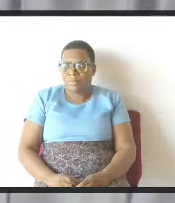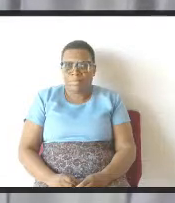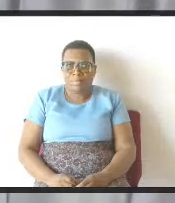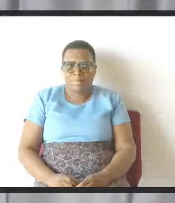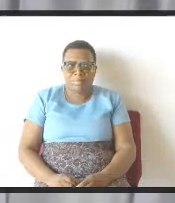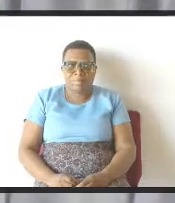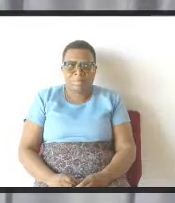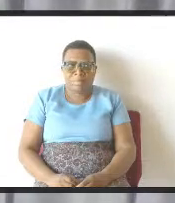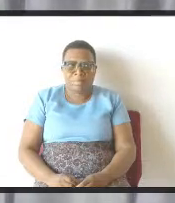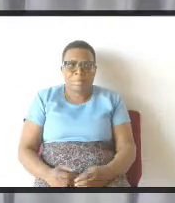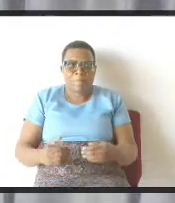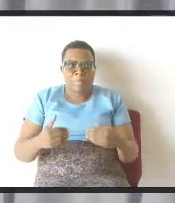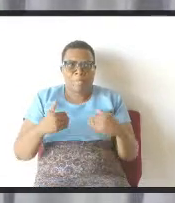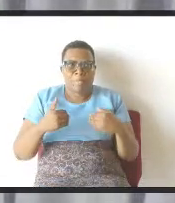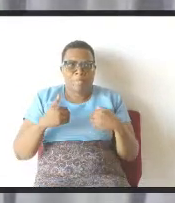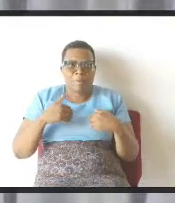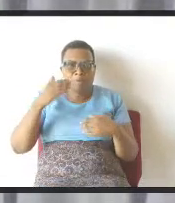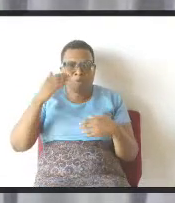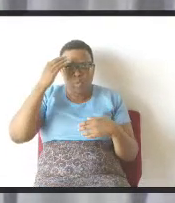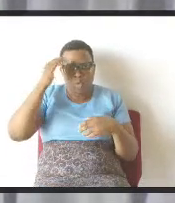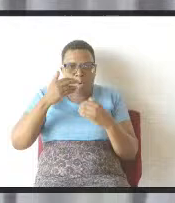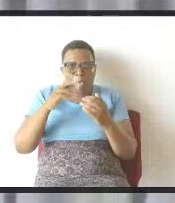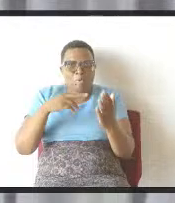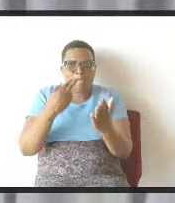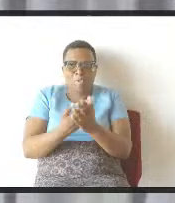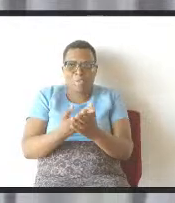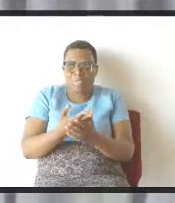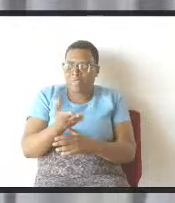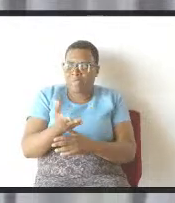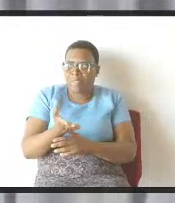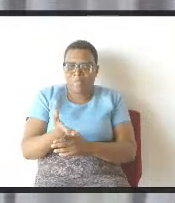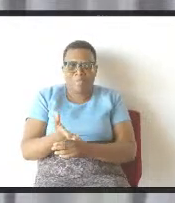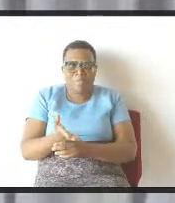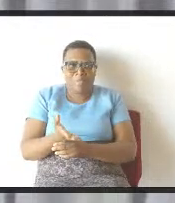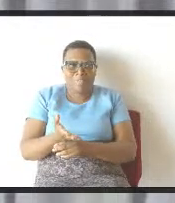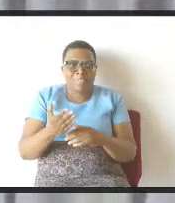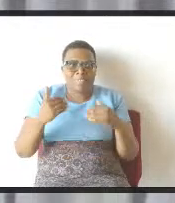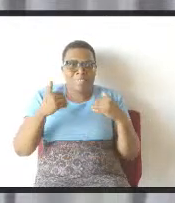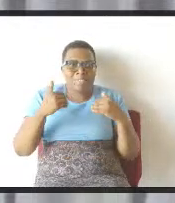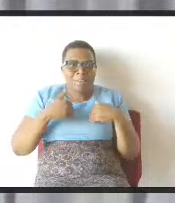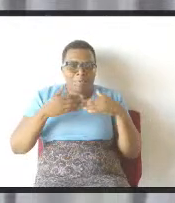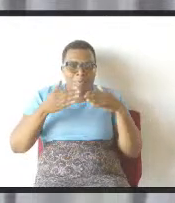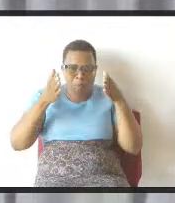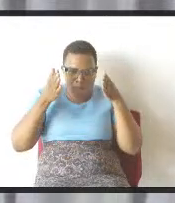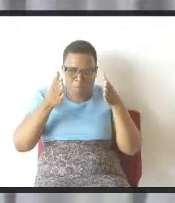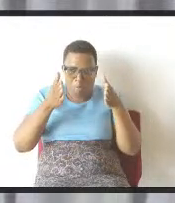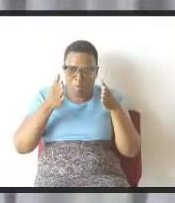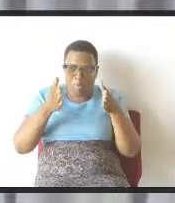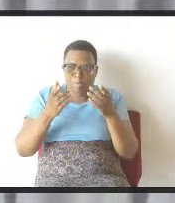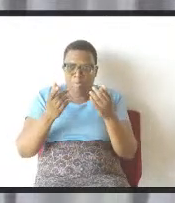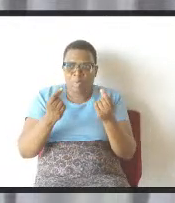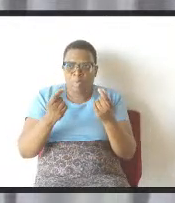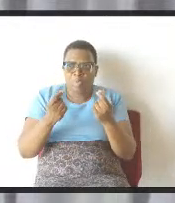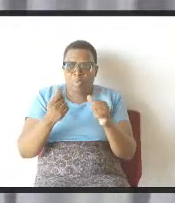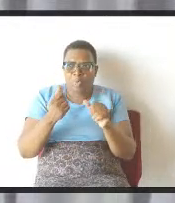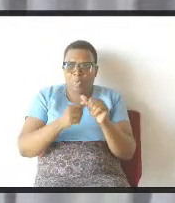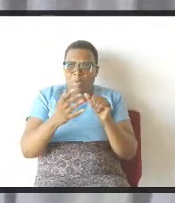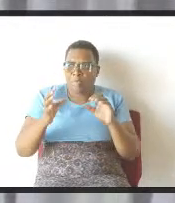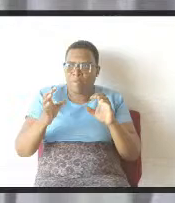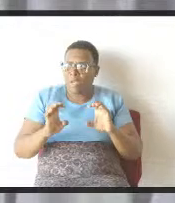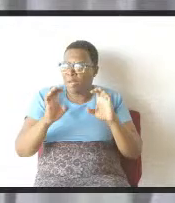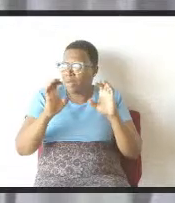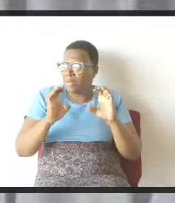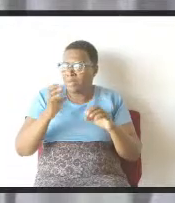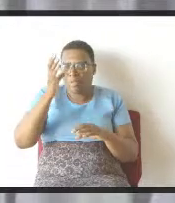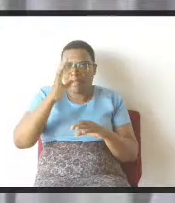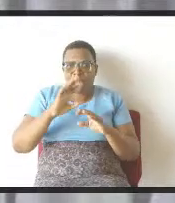You have to be informed as how to get there. And you have to be committed to use every spiritual energy that